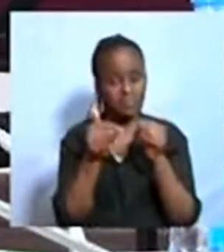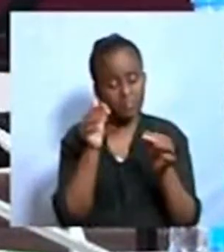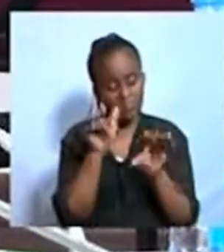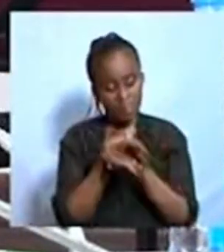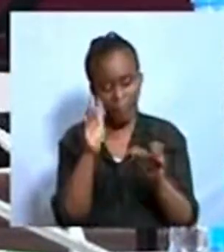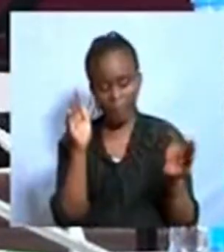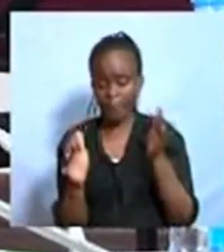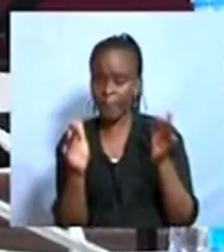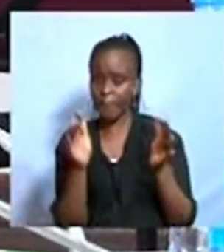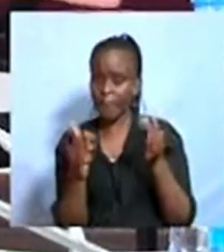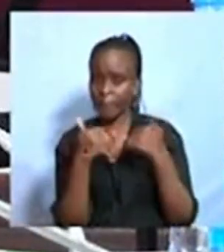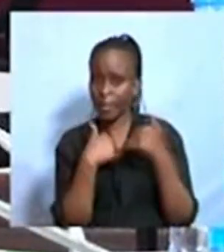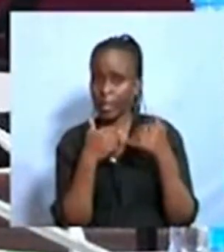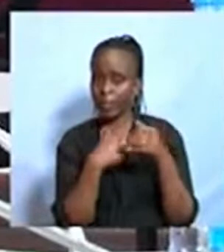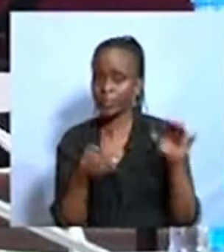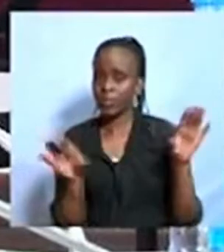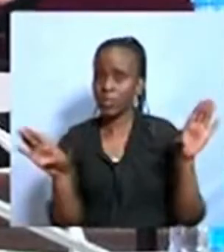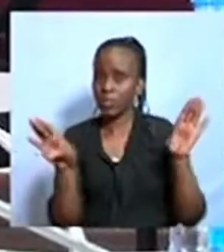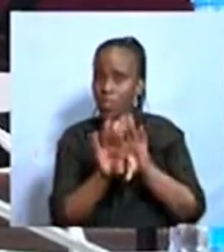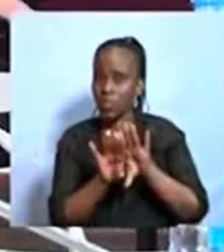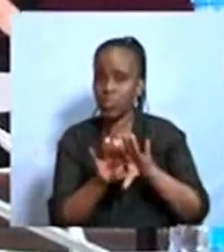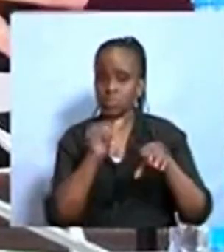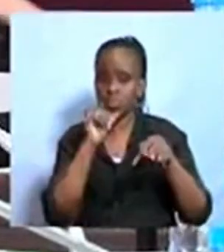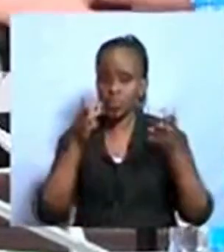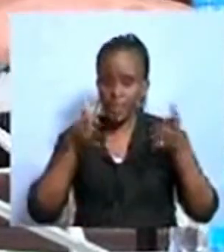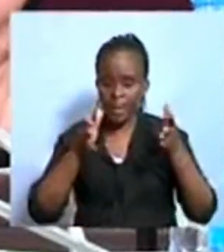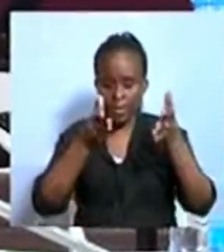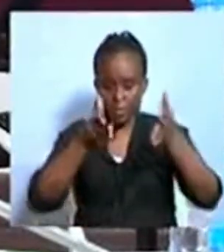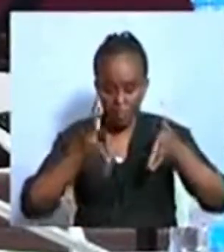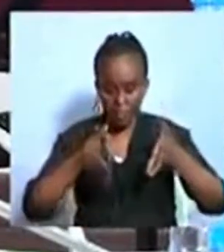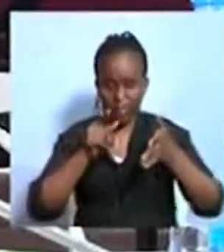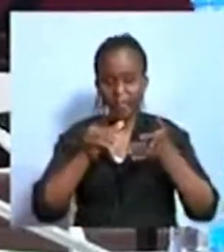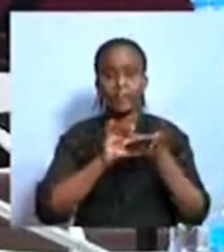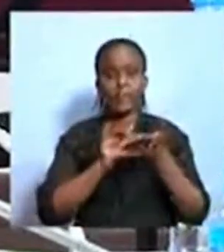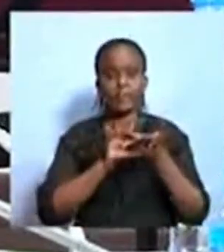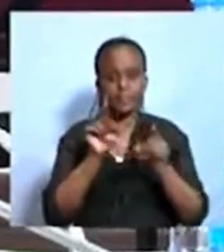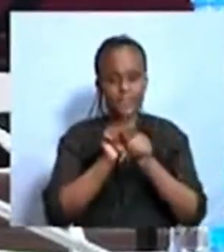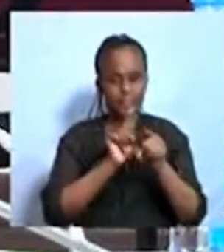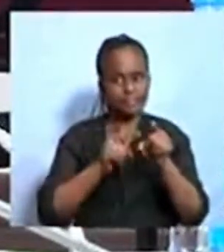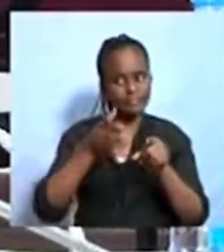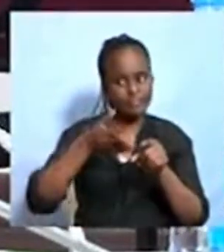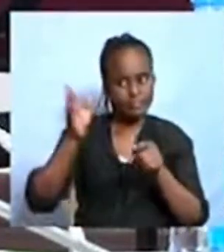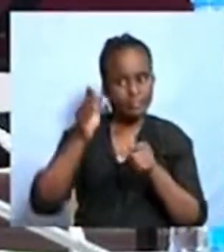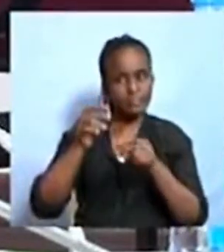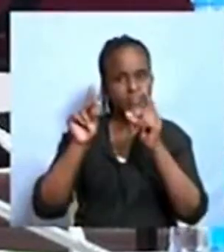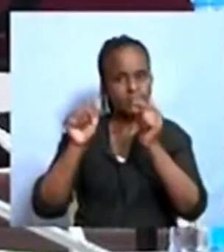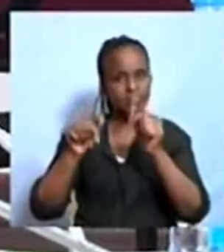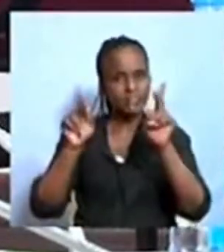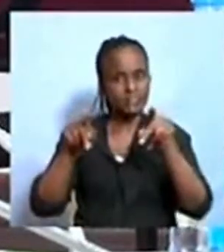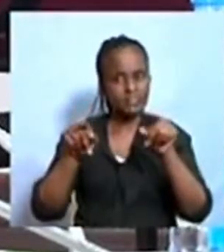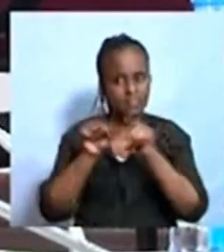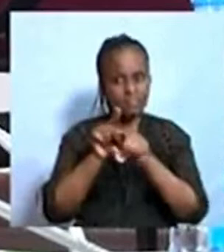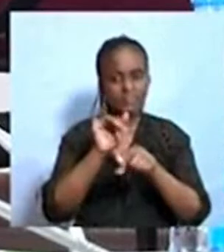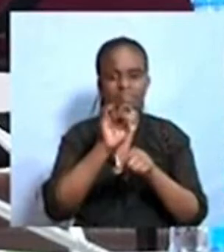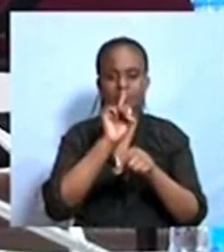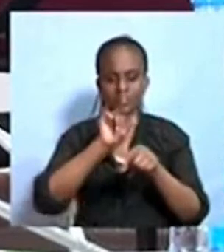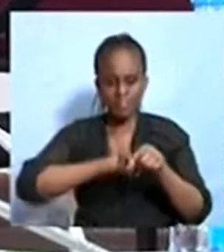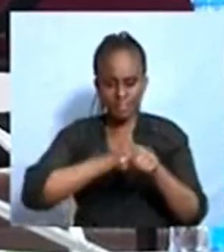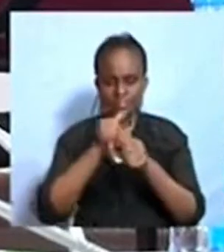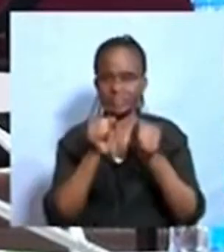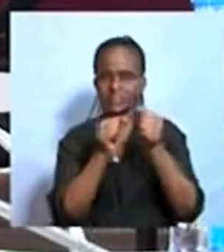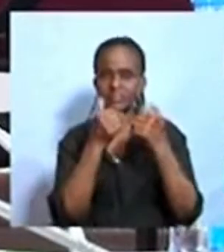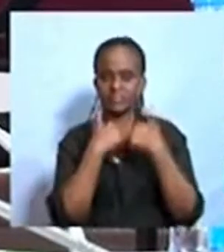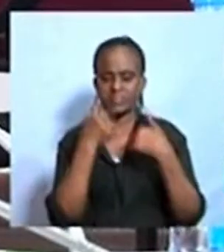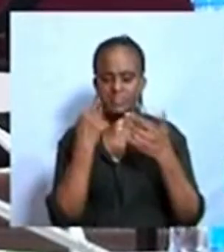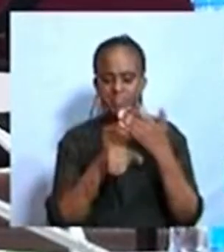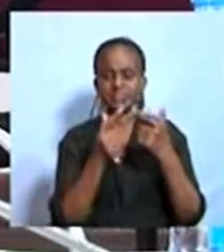between there's a block that doesn't allow the passage of this particular medicine to go and reach the common person, then definitely our system has